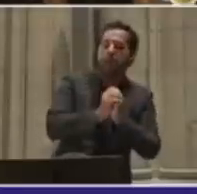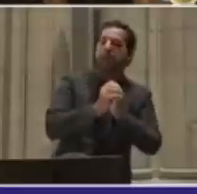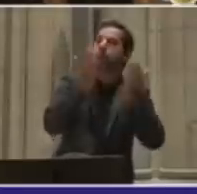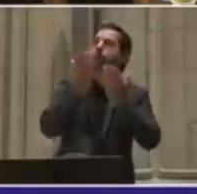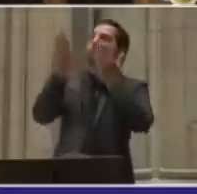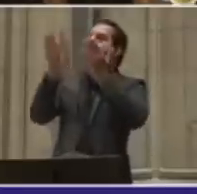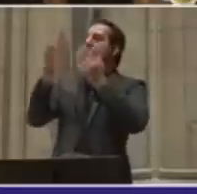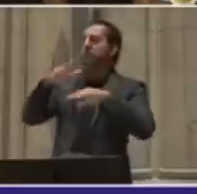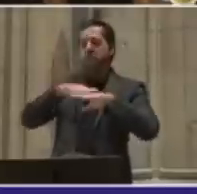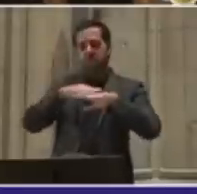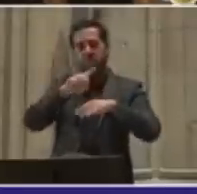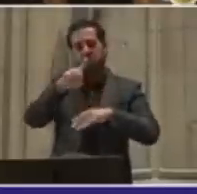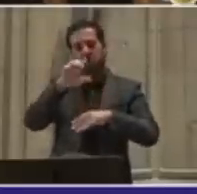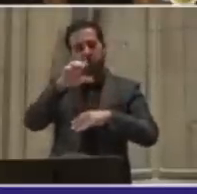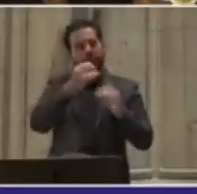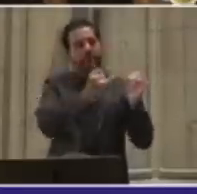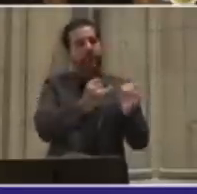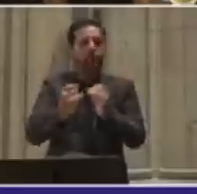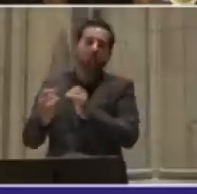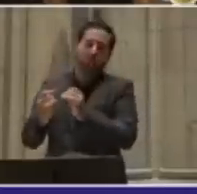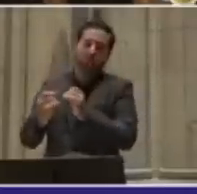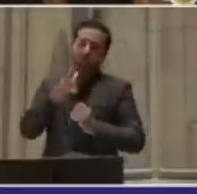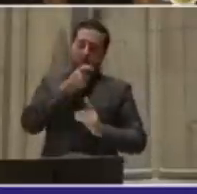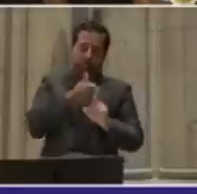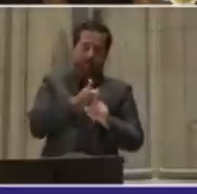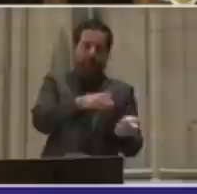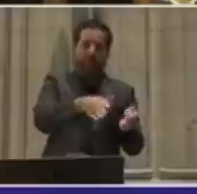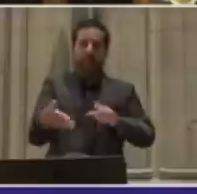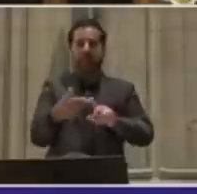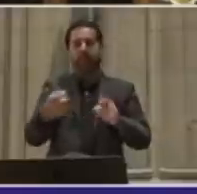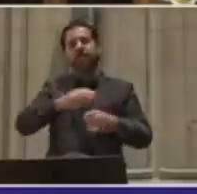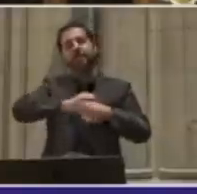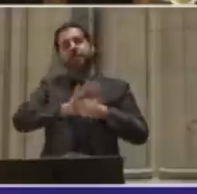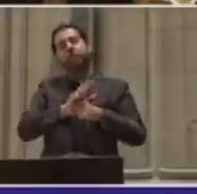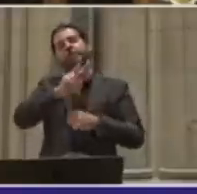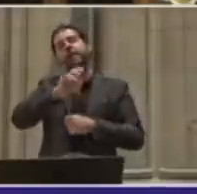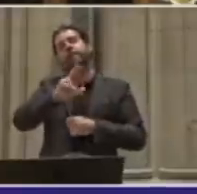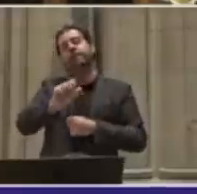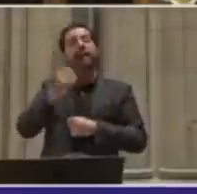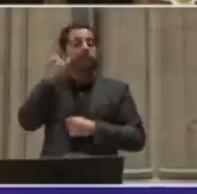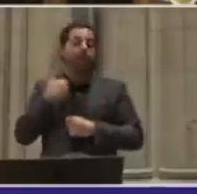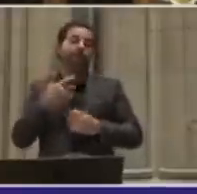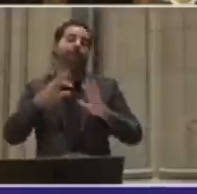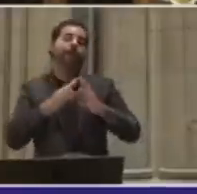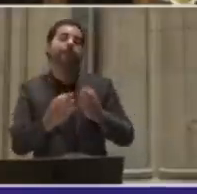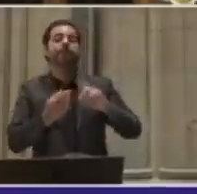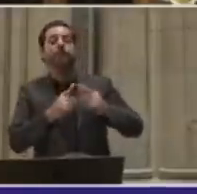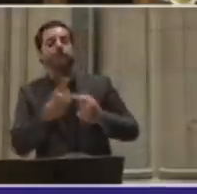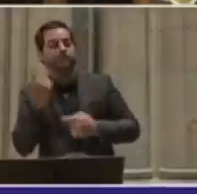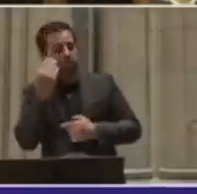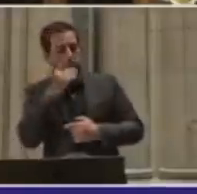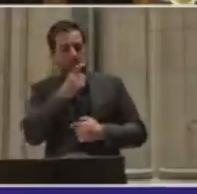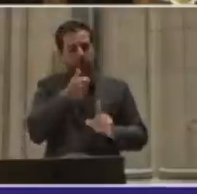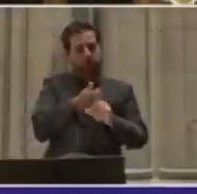at least 100 individuals who have died from the virus. If you have family or friends or someone you know who has